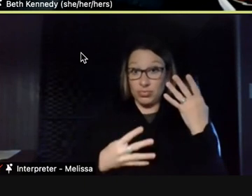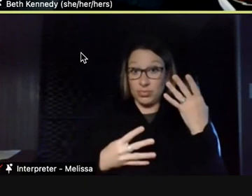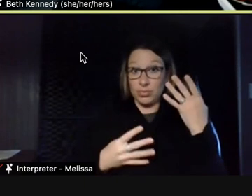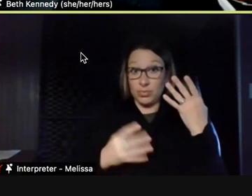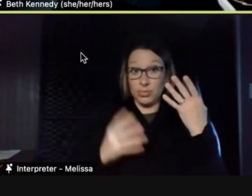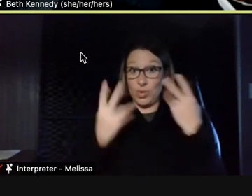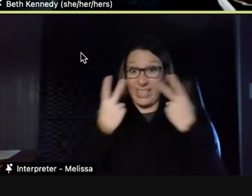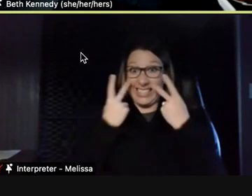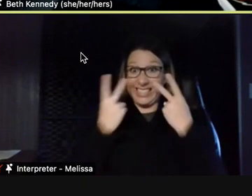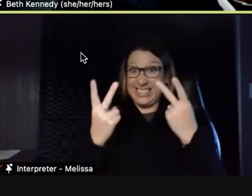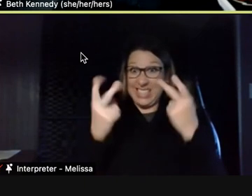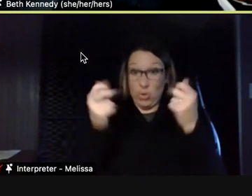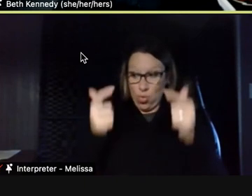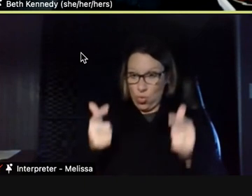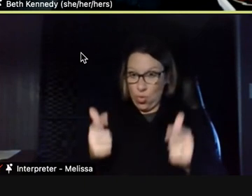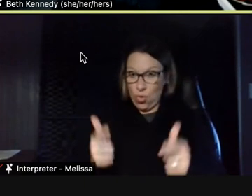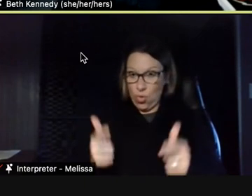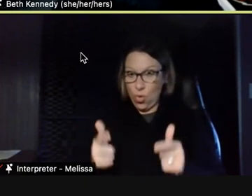to implement them yourself.